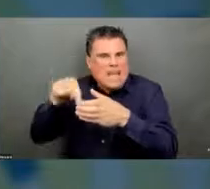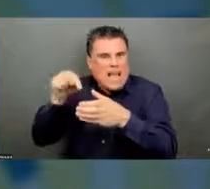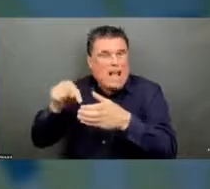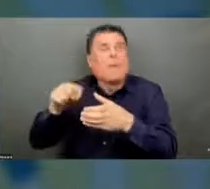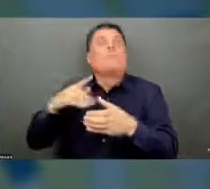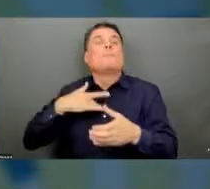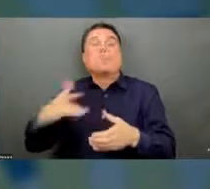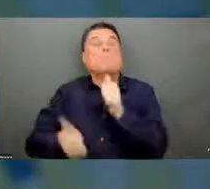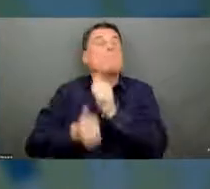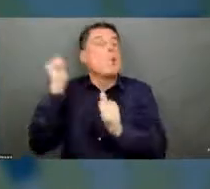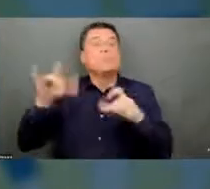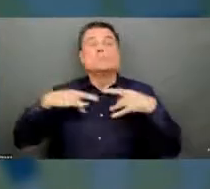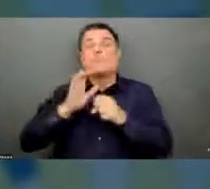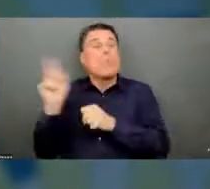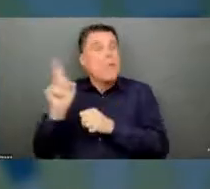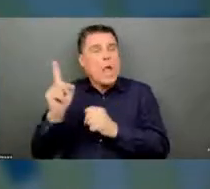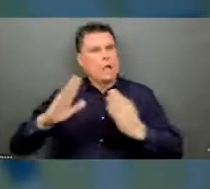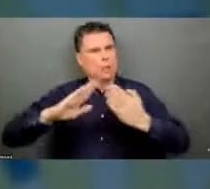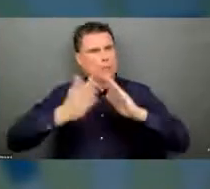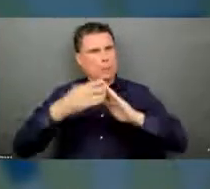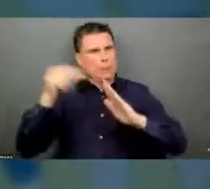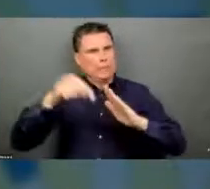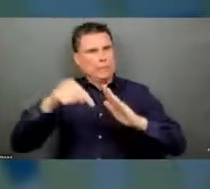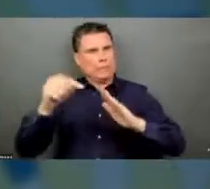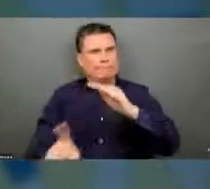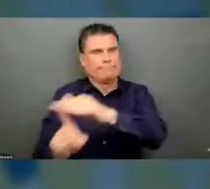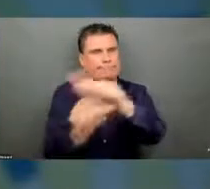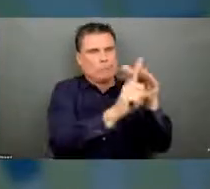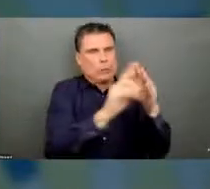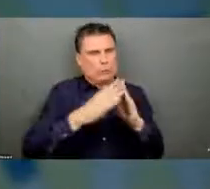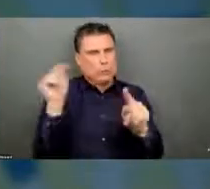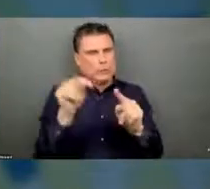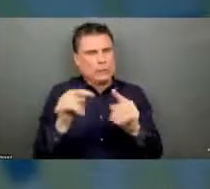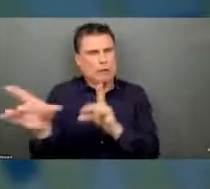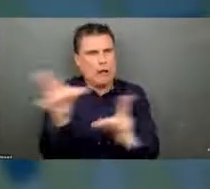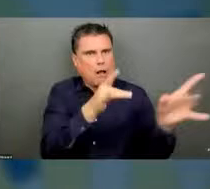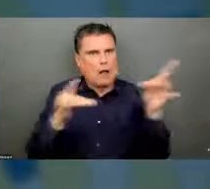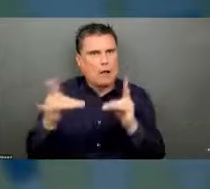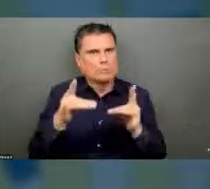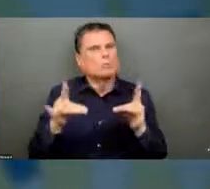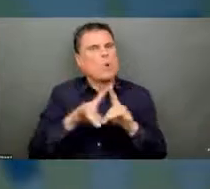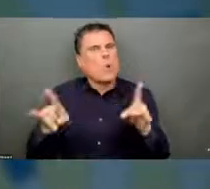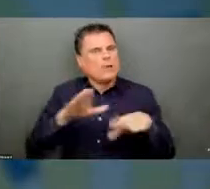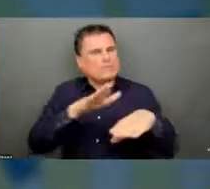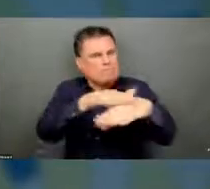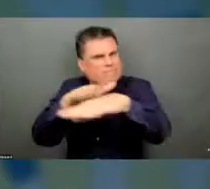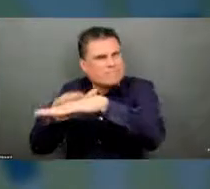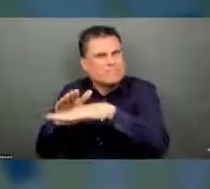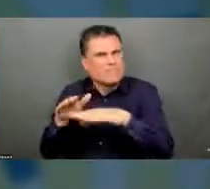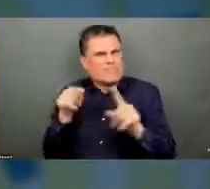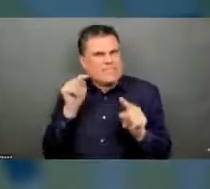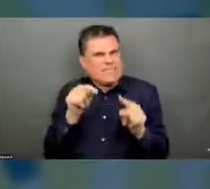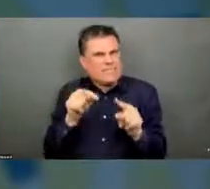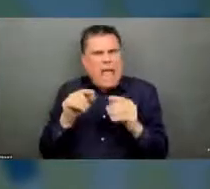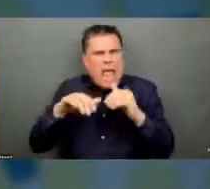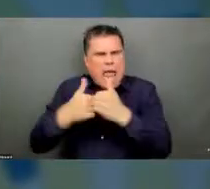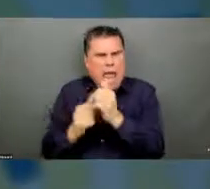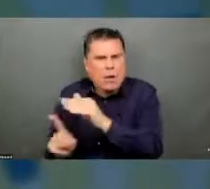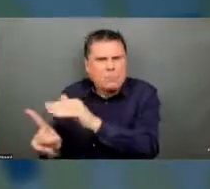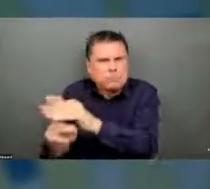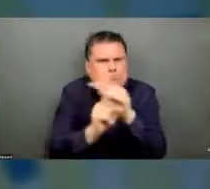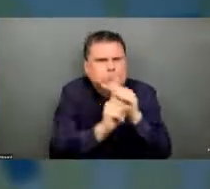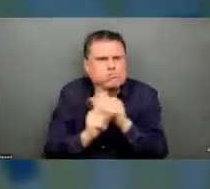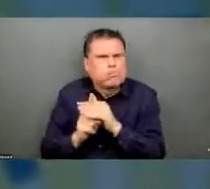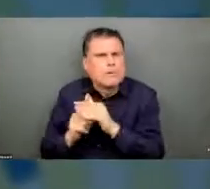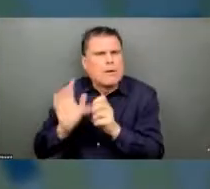Whether it's getting together at a small gathering for a wedding and inadvertently the virus being transmitted